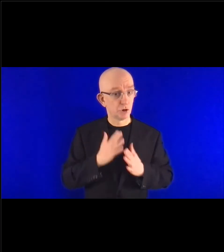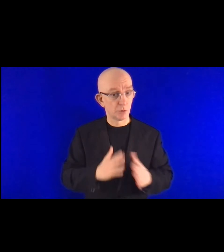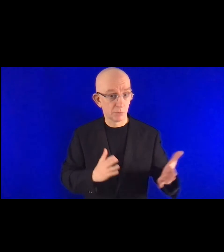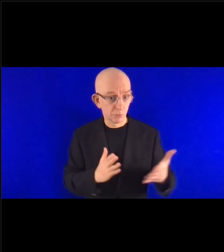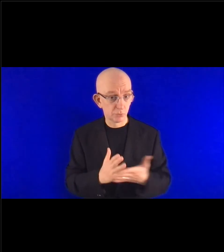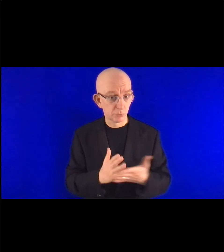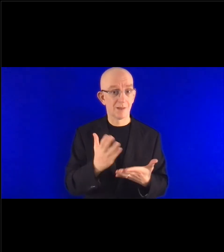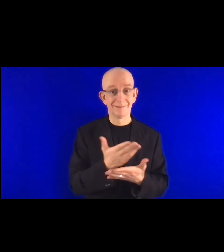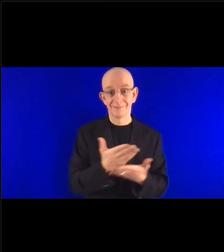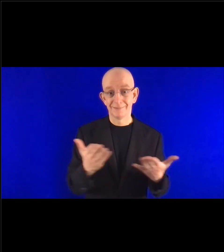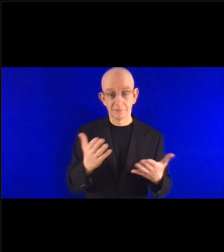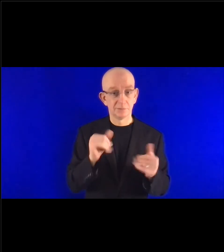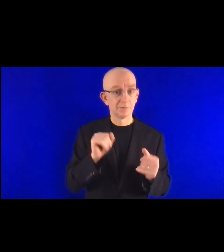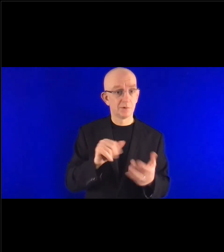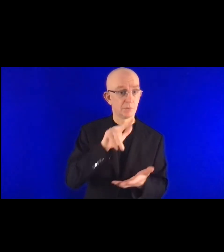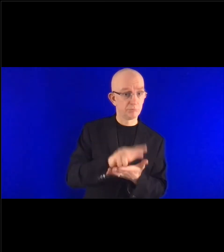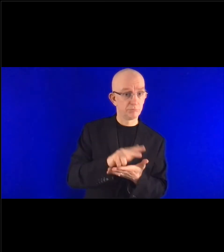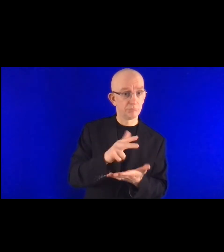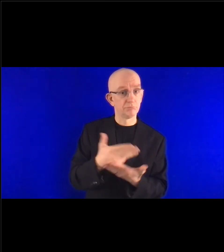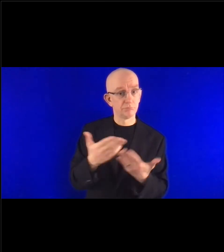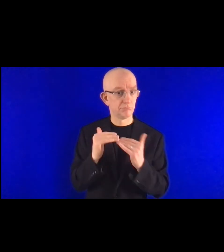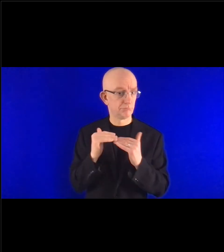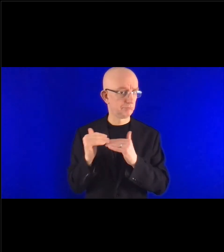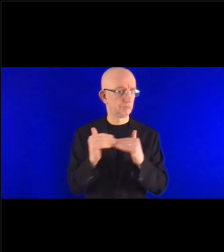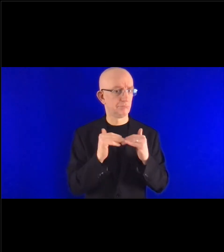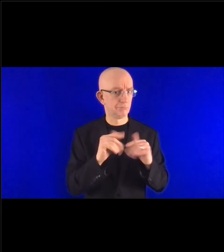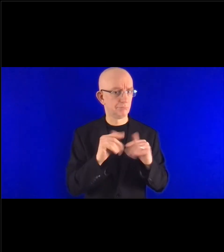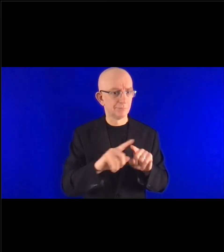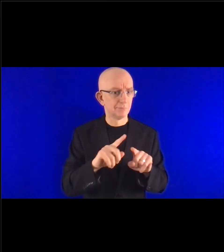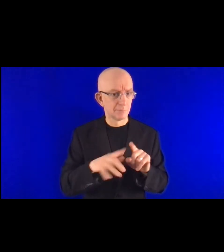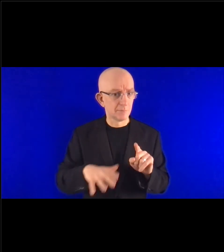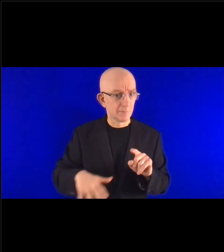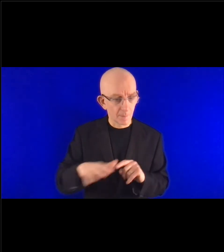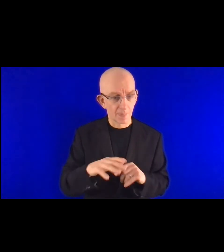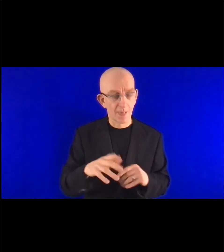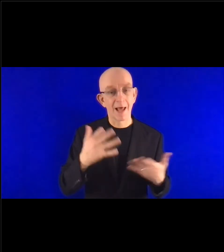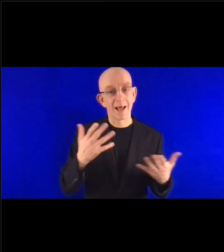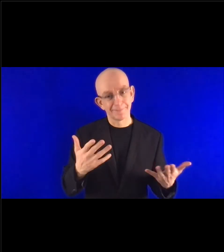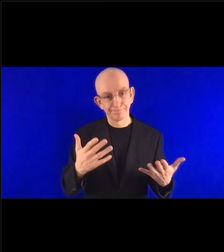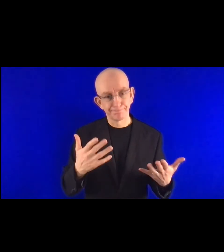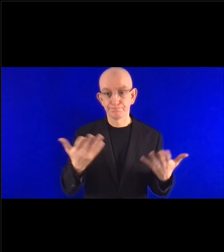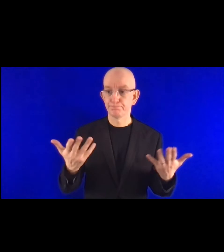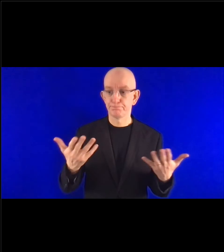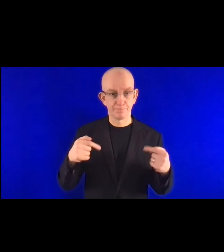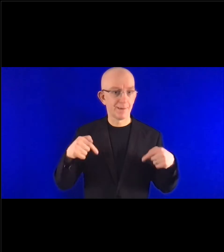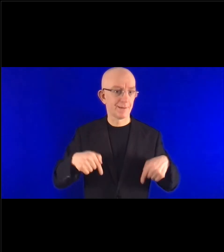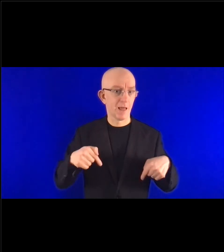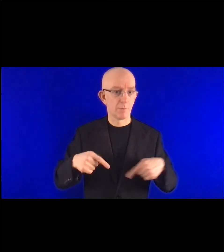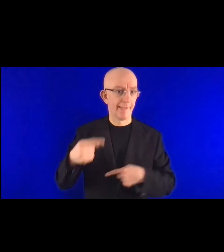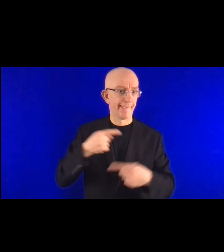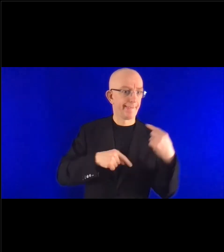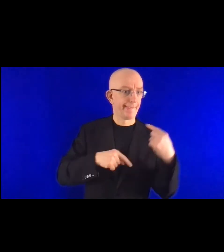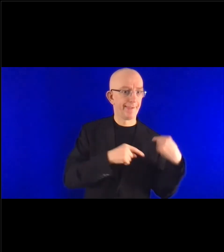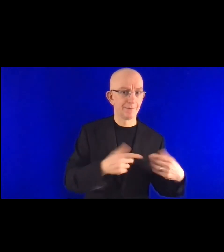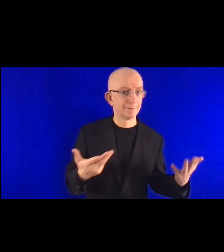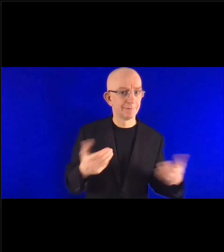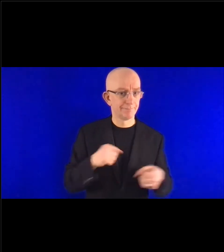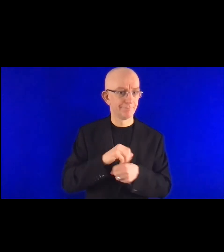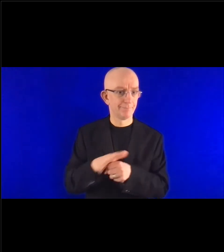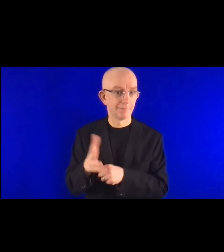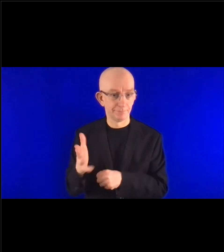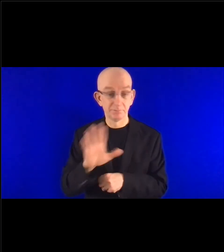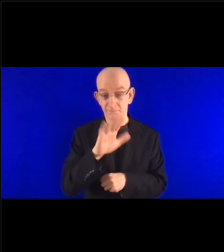I had COVID in the beginning of the pandemic, April 2020 to be more precise. I started hearing a lot of stories